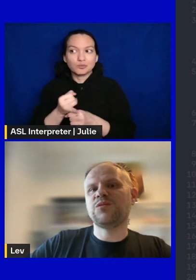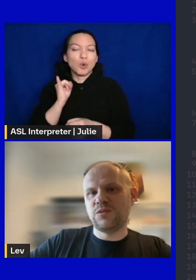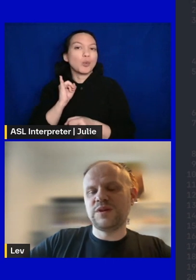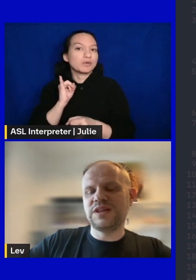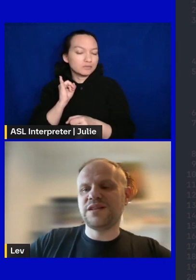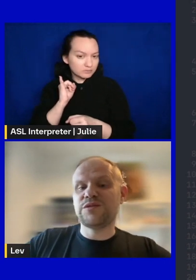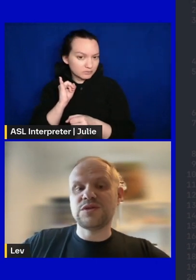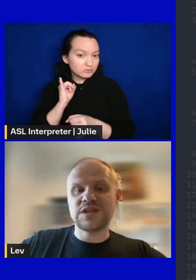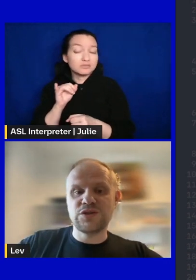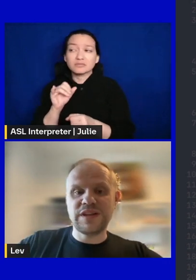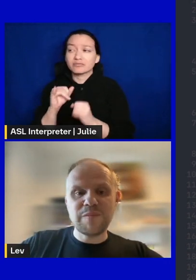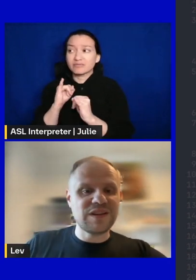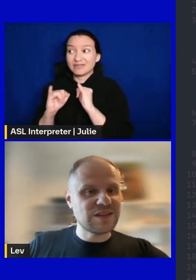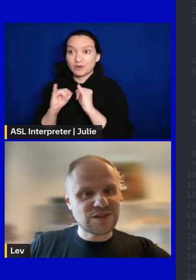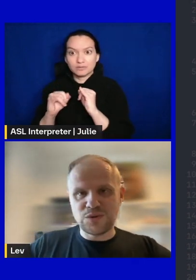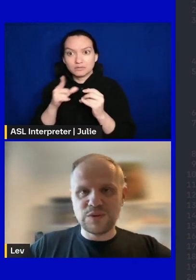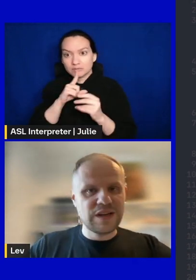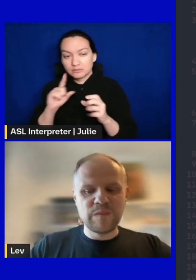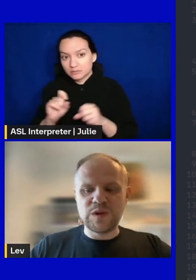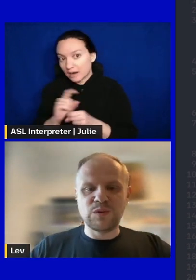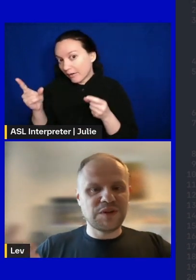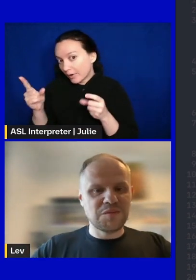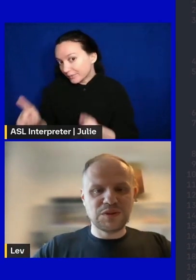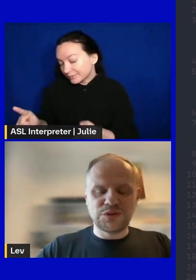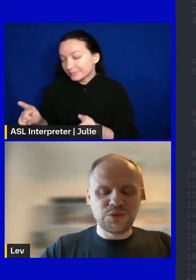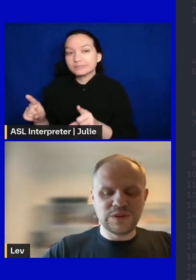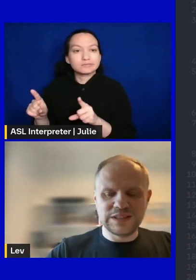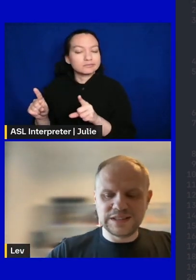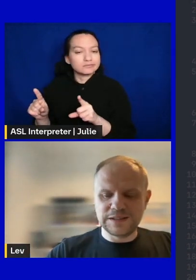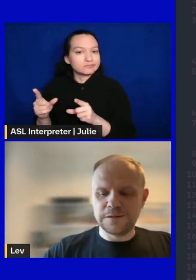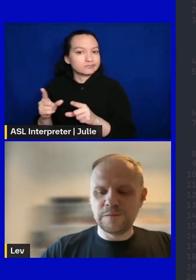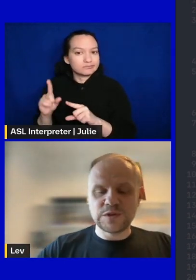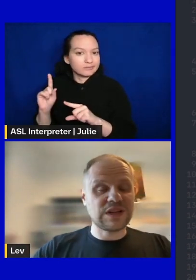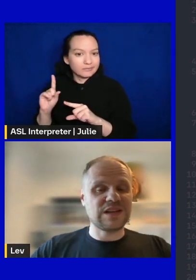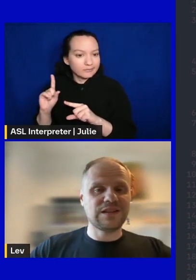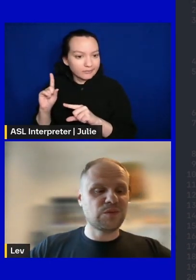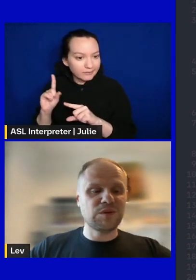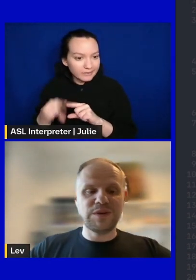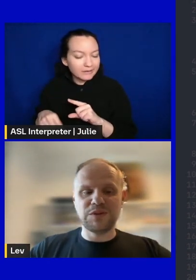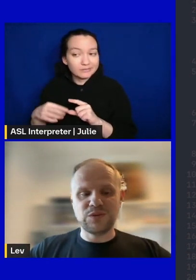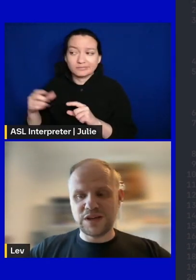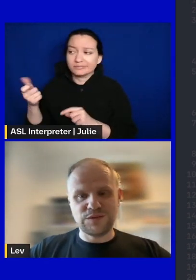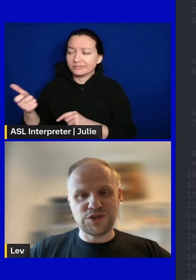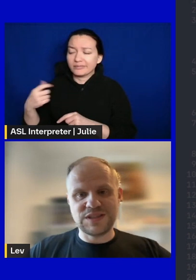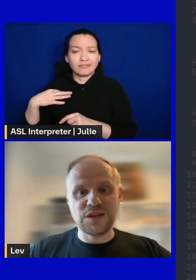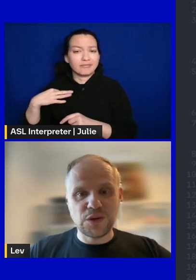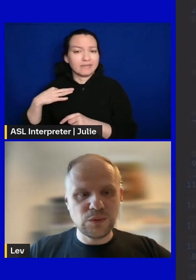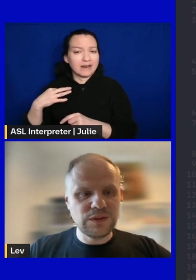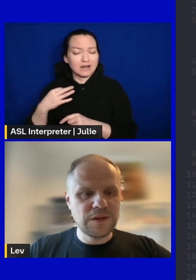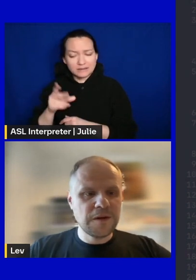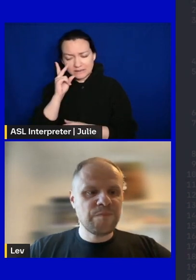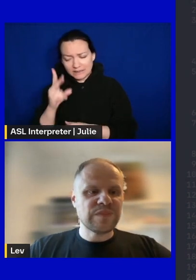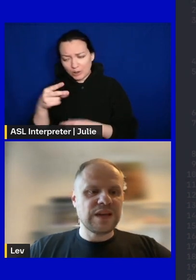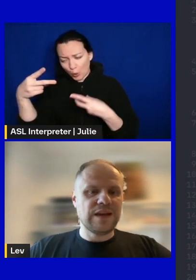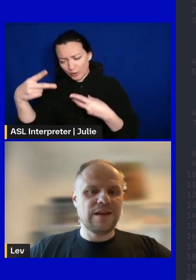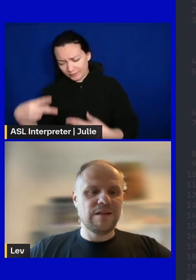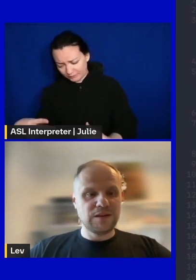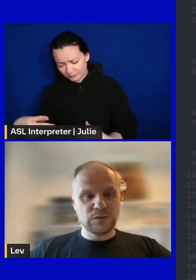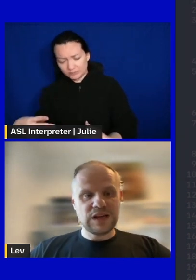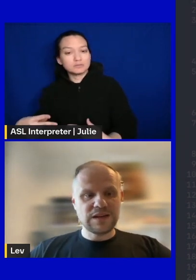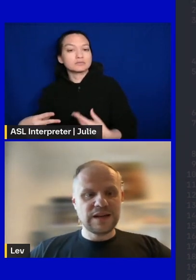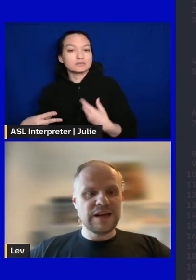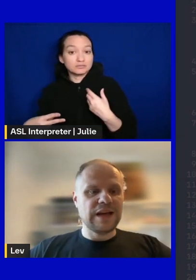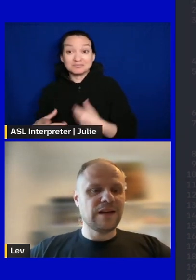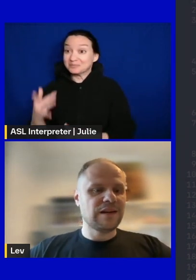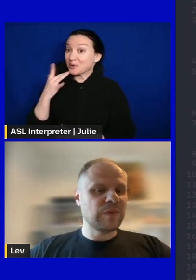when the interview is actually happening, so he won't be able to, so the candidate won't be able to kind of just see the code, and